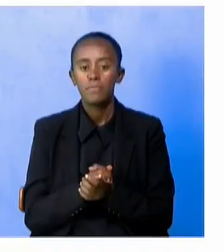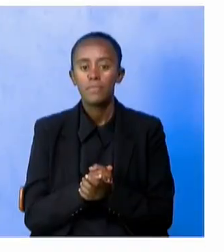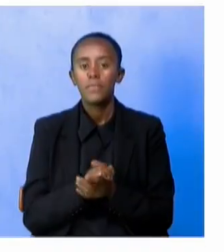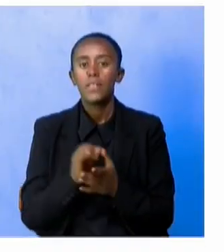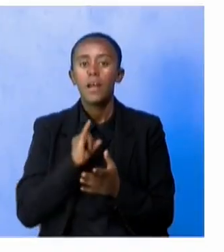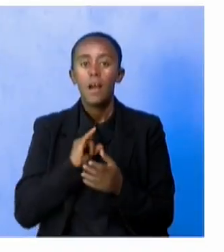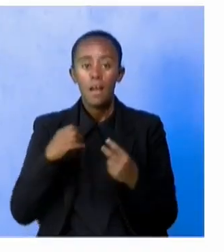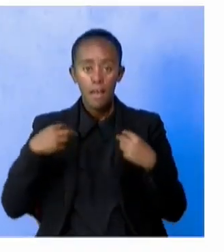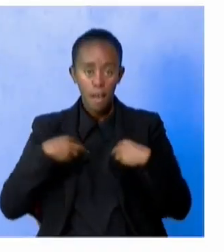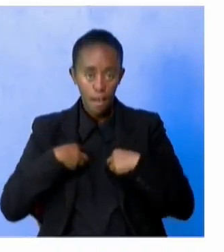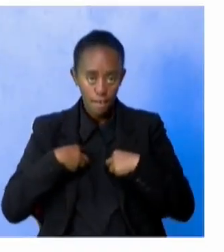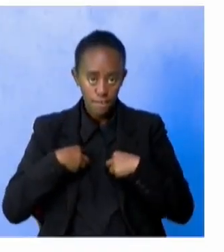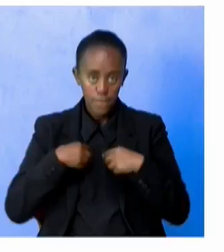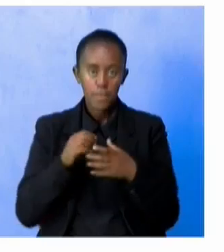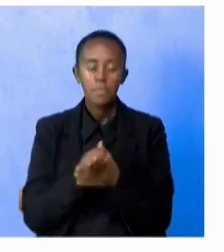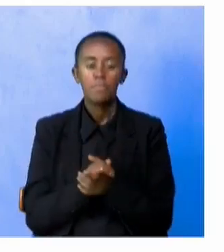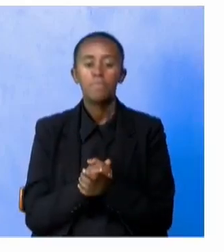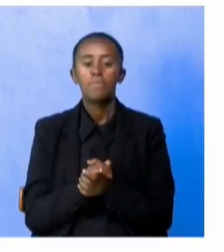been